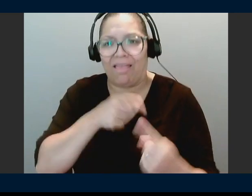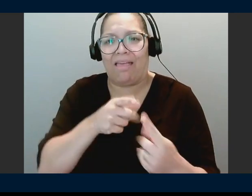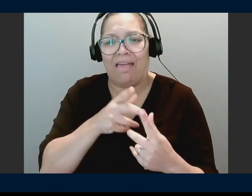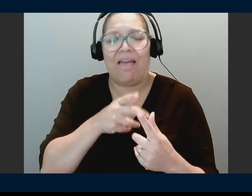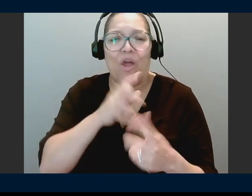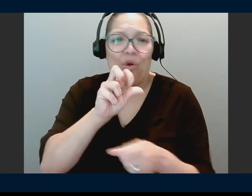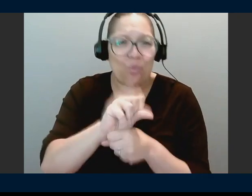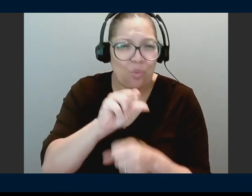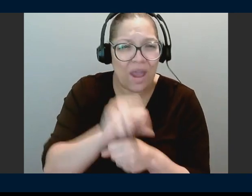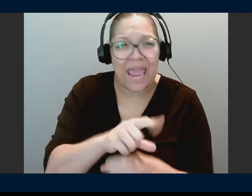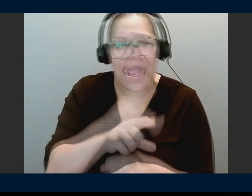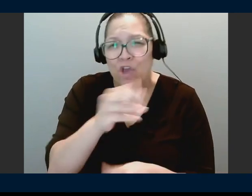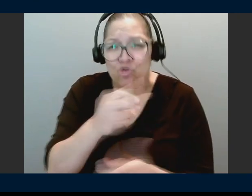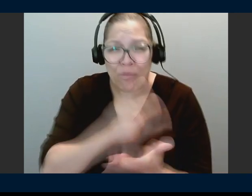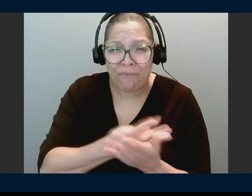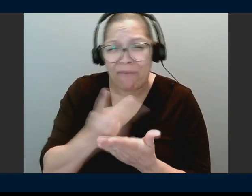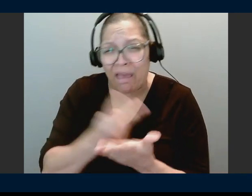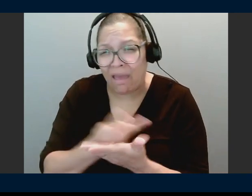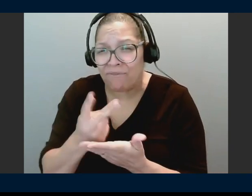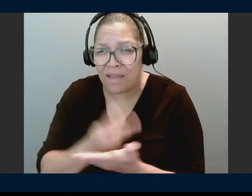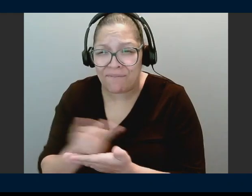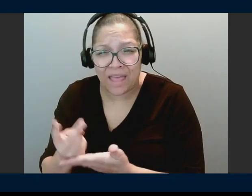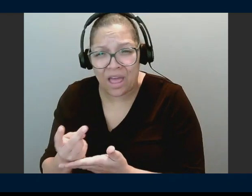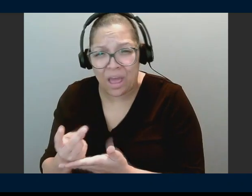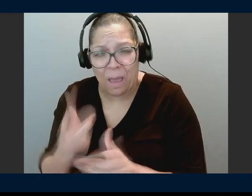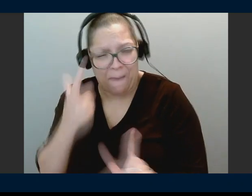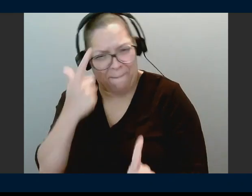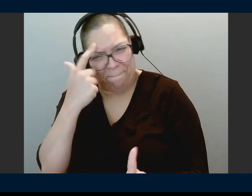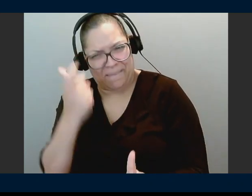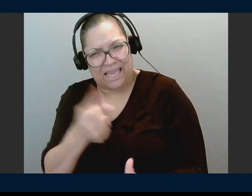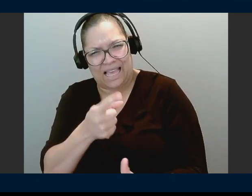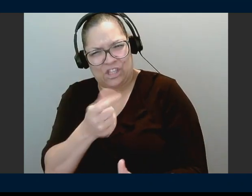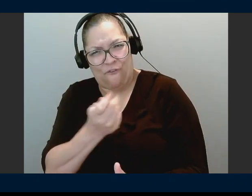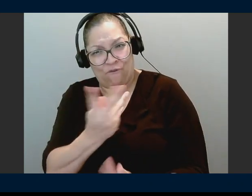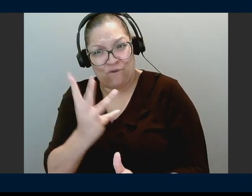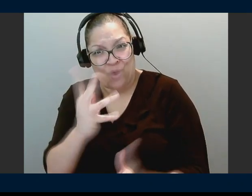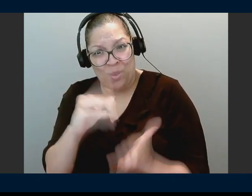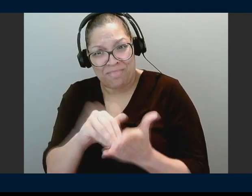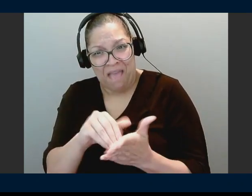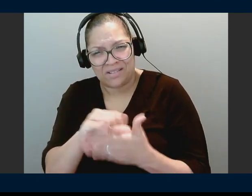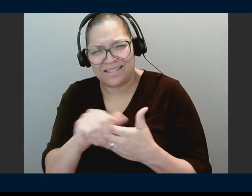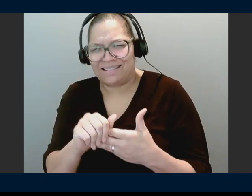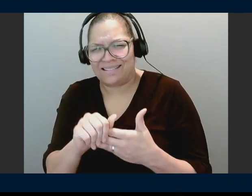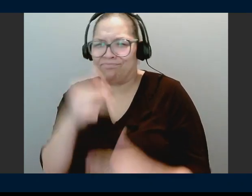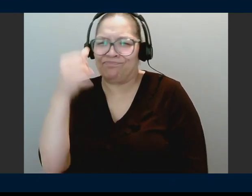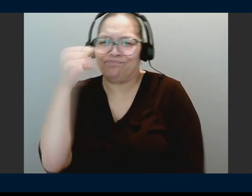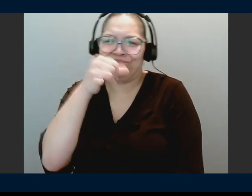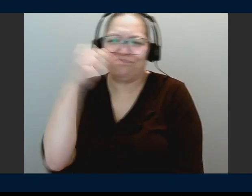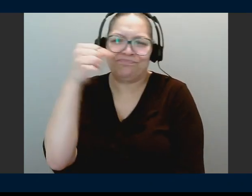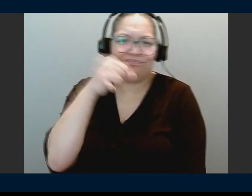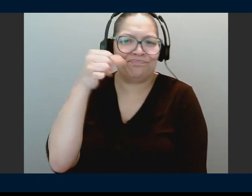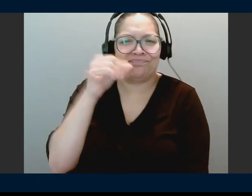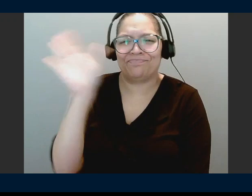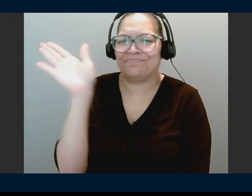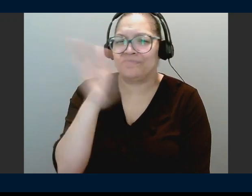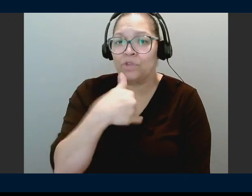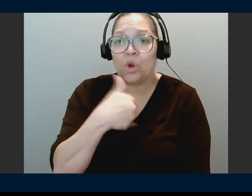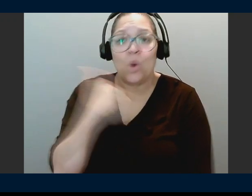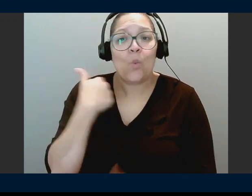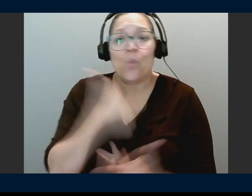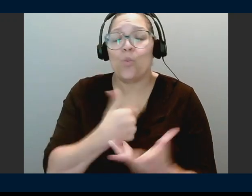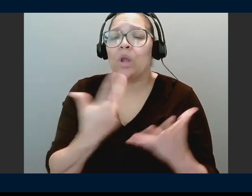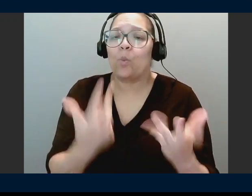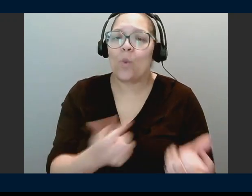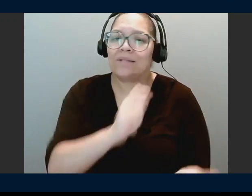things. Having you fail over something as stupid as a few $1,000s is just nonsensical. And so we're trying to completely shift the paradigm